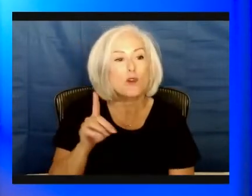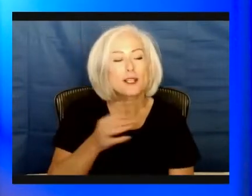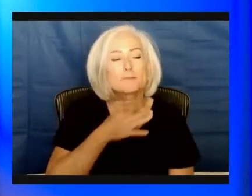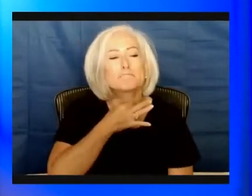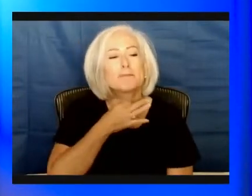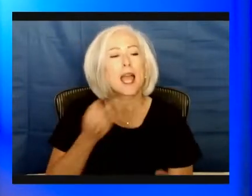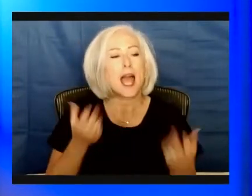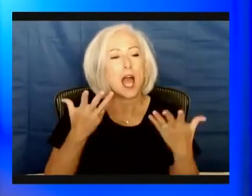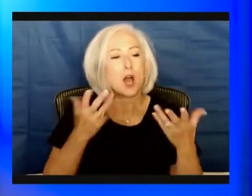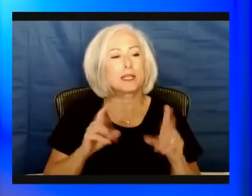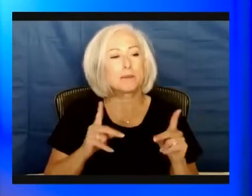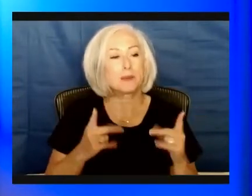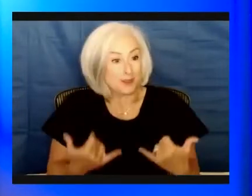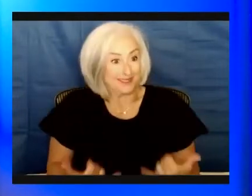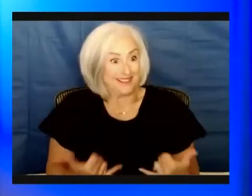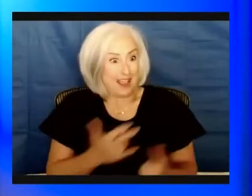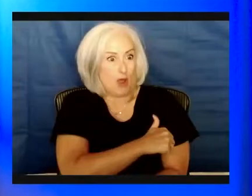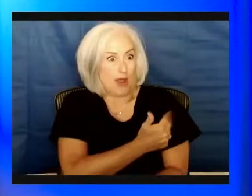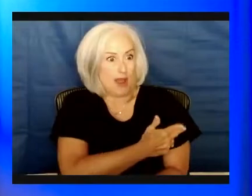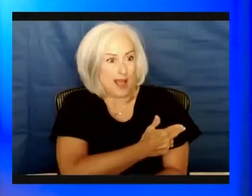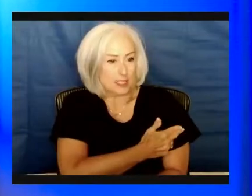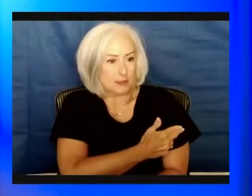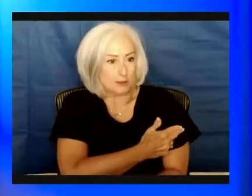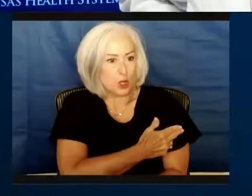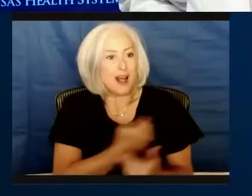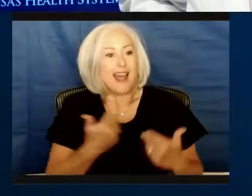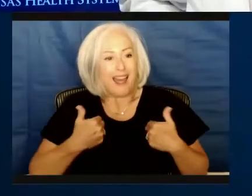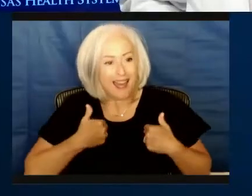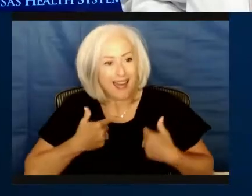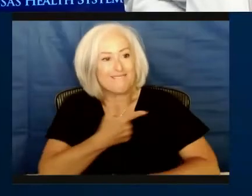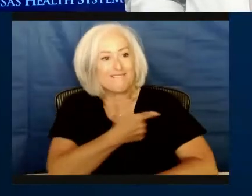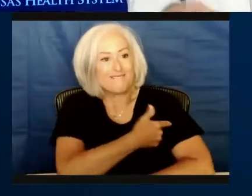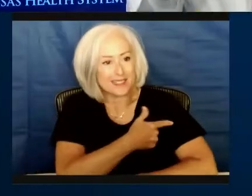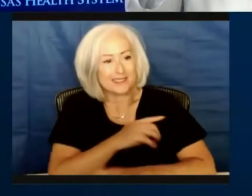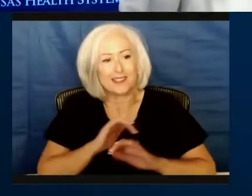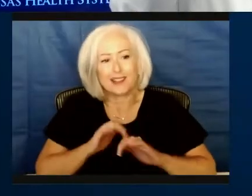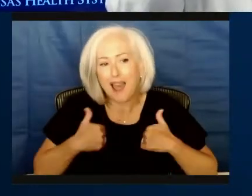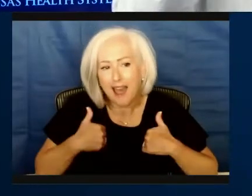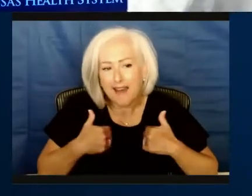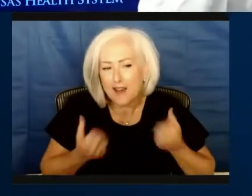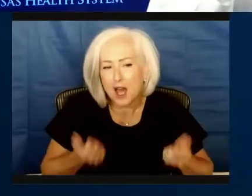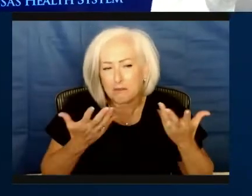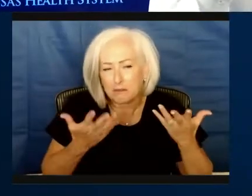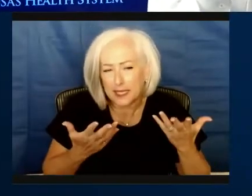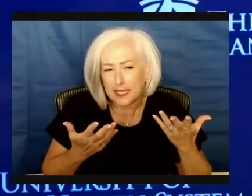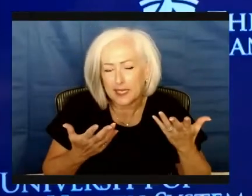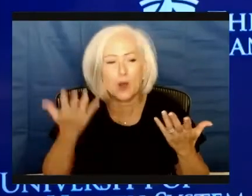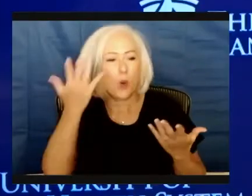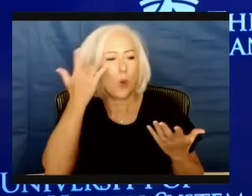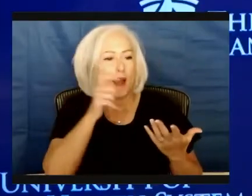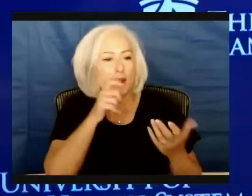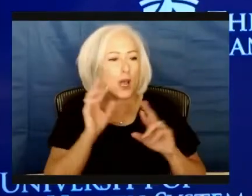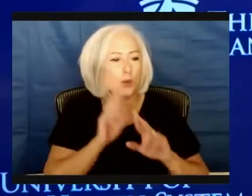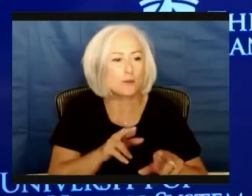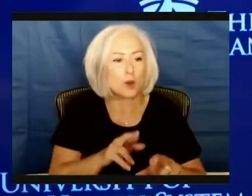report this like maybe we used to? Let me start with that part first. So here, first of all, the term "if being